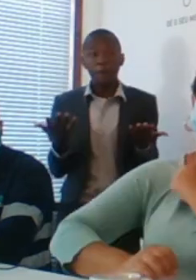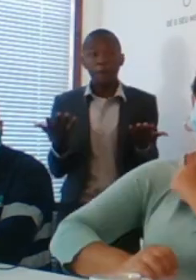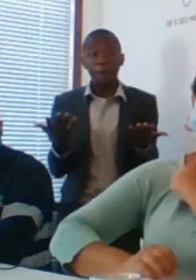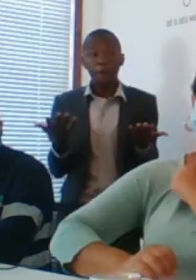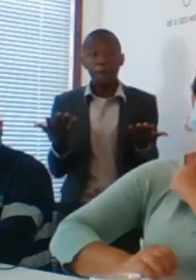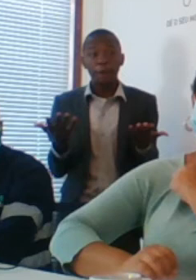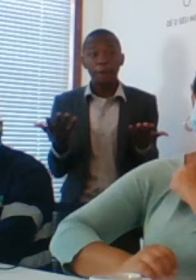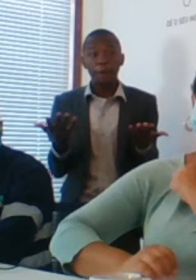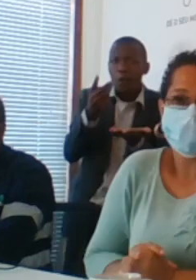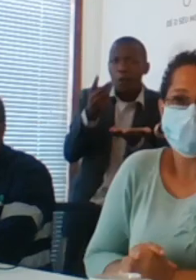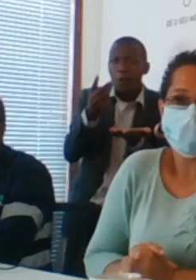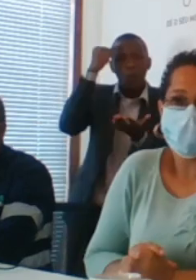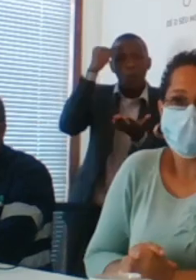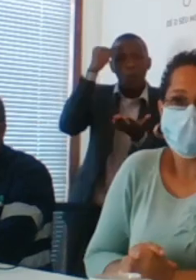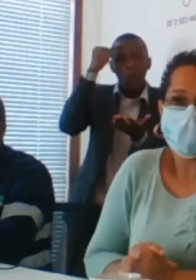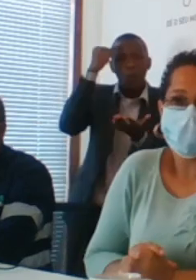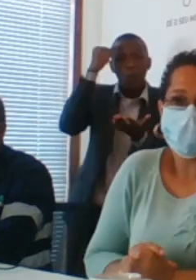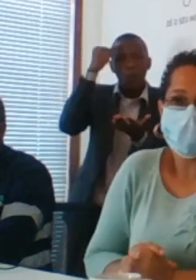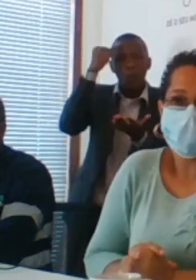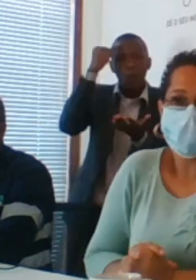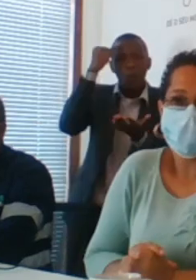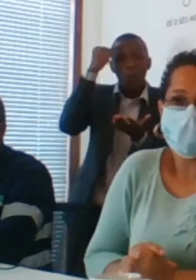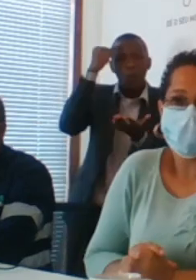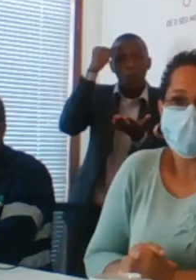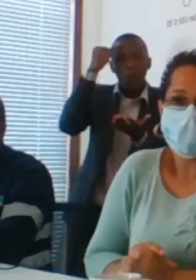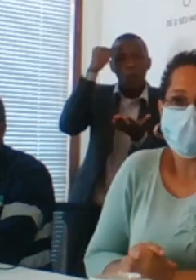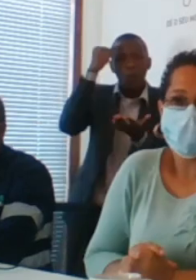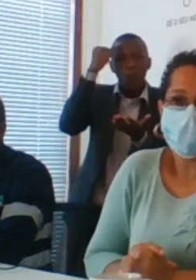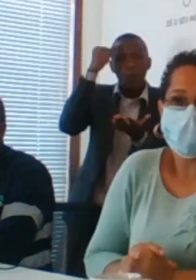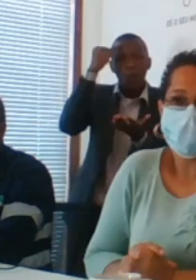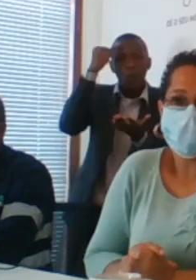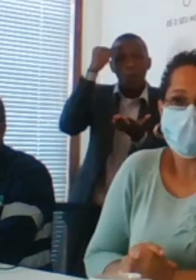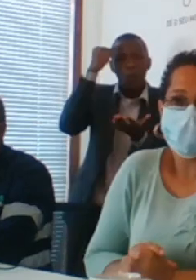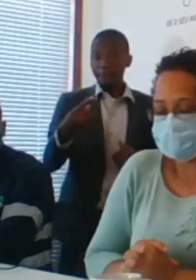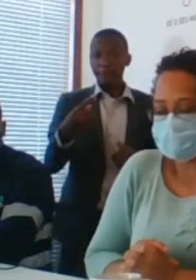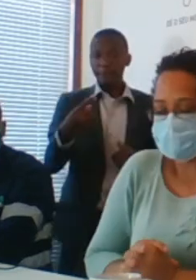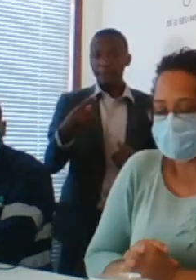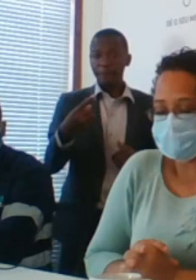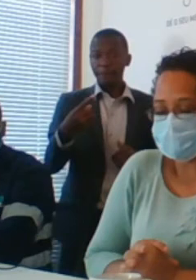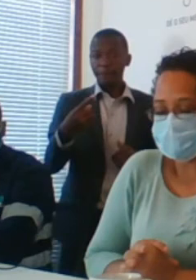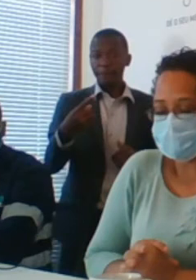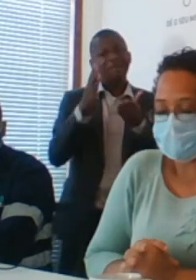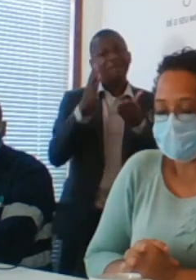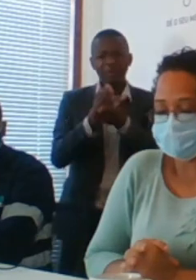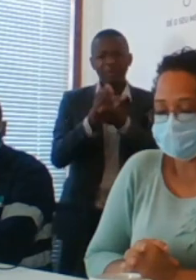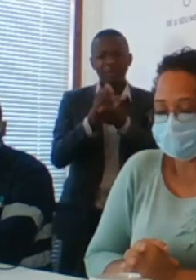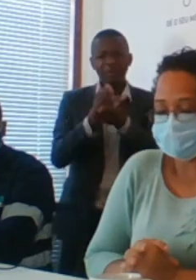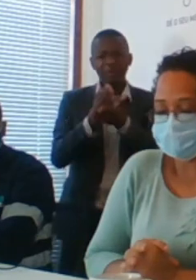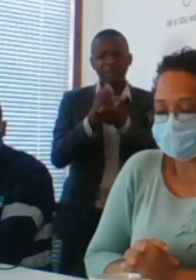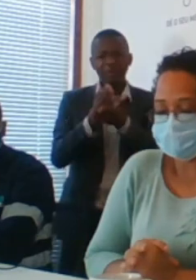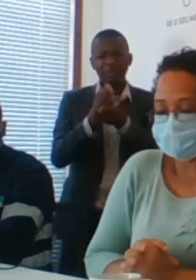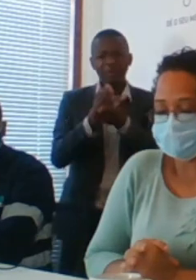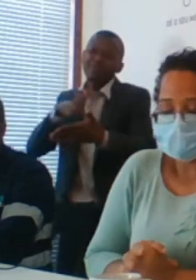person with disability, I'd like to say that I've been facing a lot of difficulties, of course,